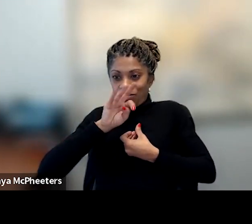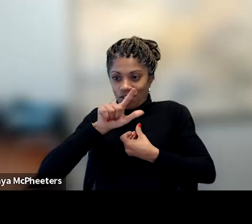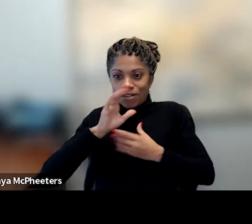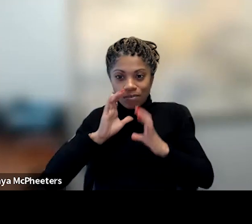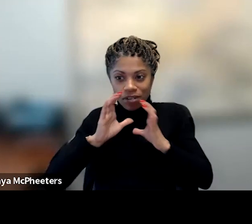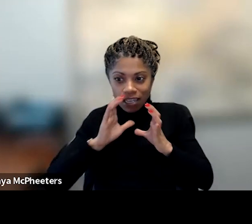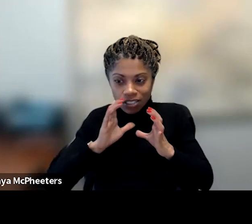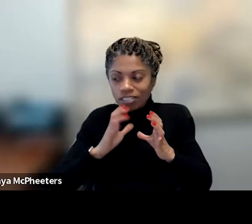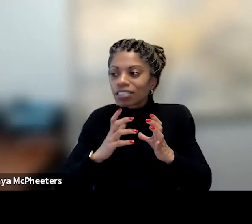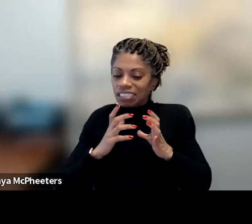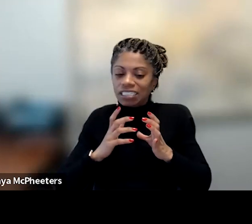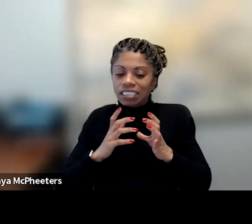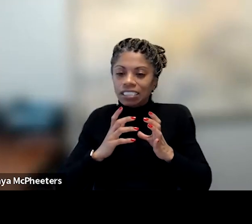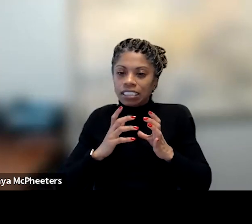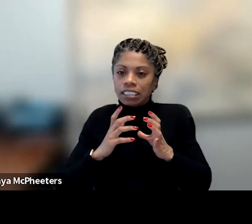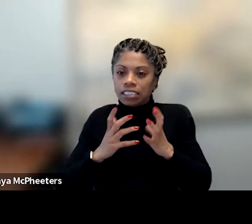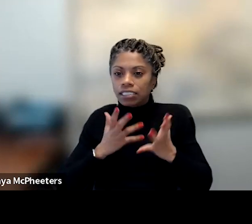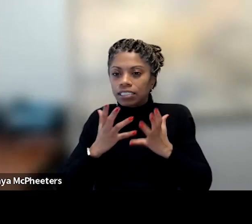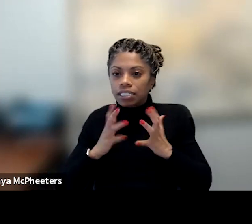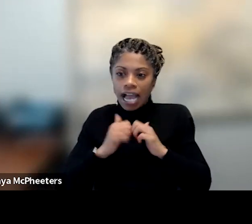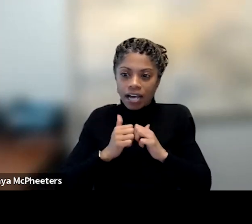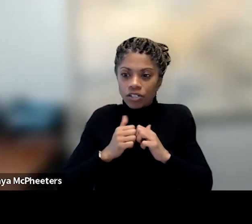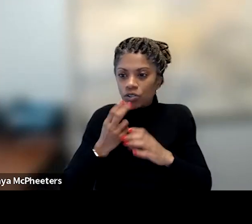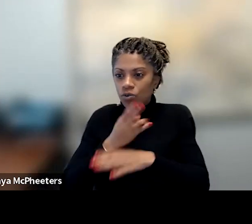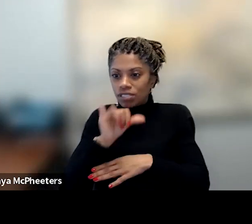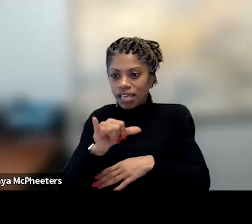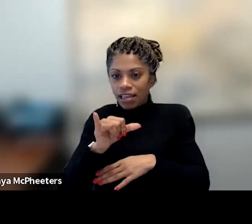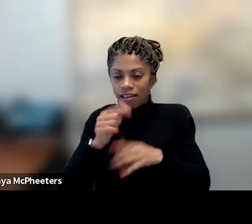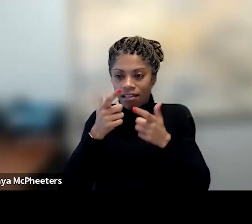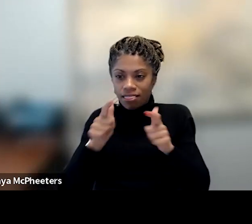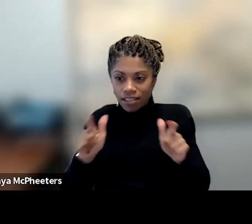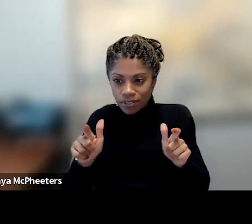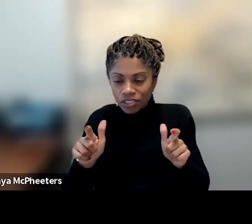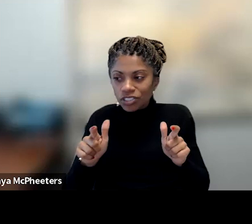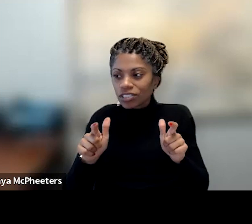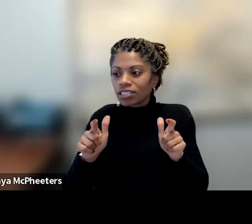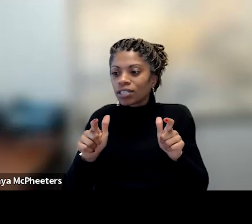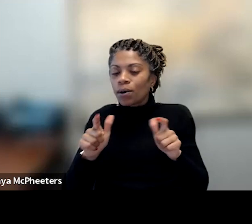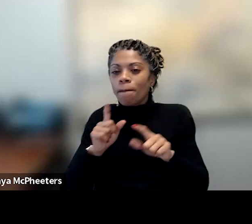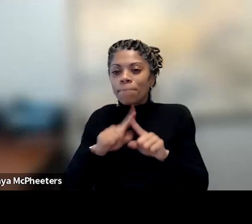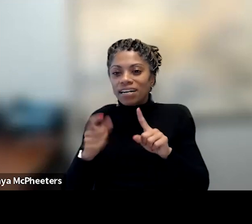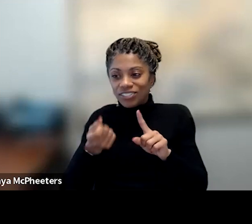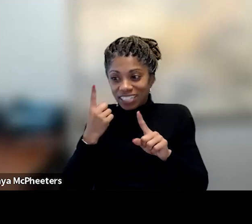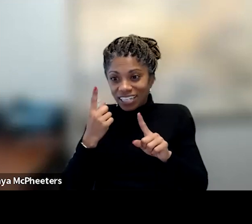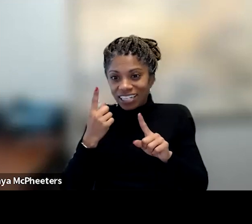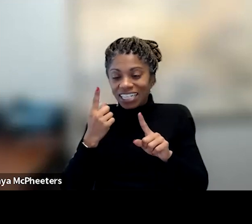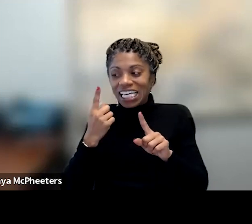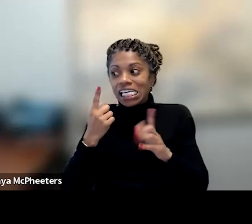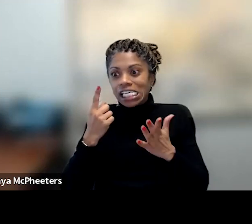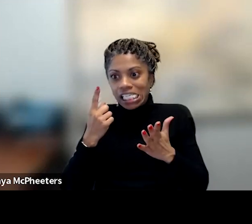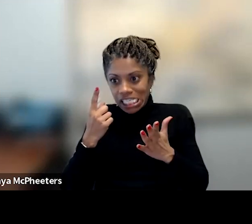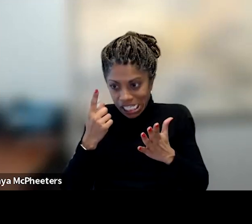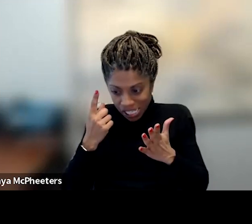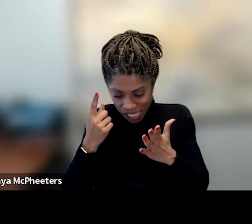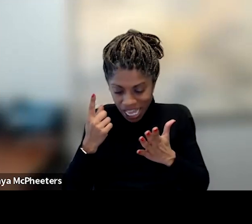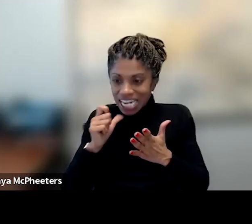engage community and understand how to use asset-based language, but they're in institutions where everyone hasn't done some equity work. Everyone hasn't